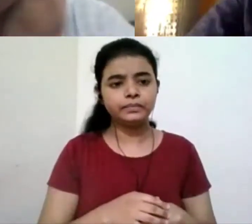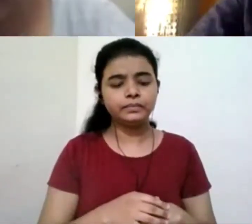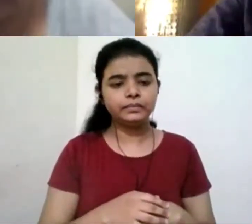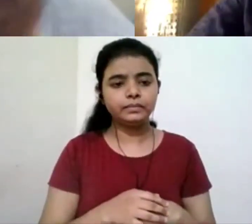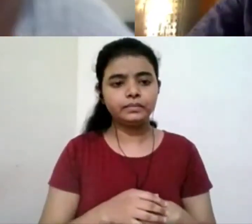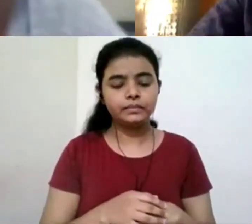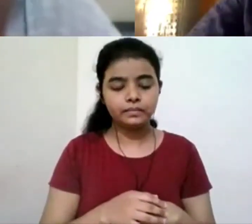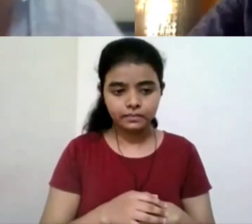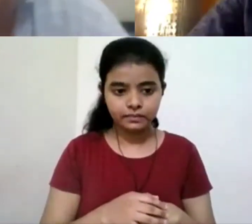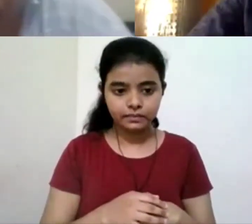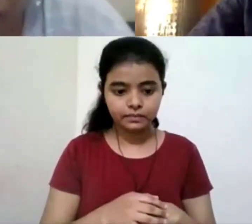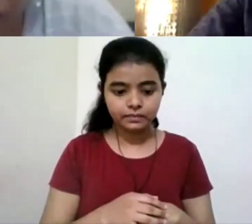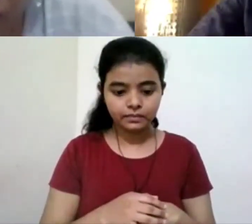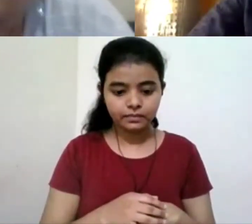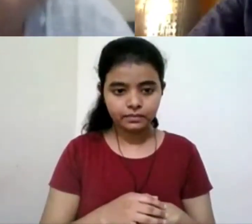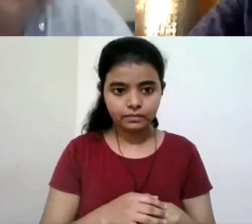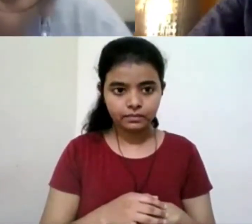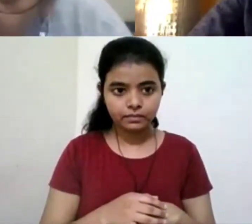what you have argued.